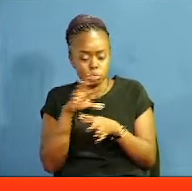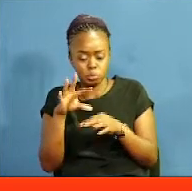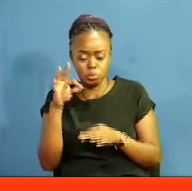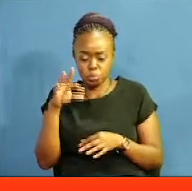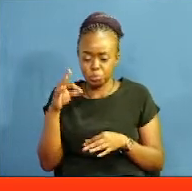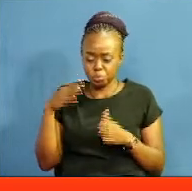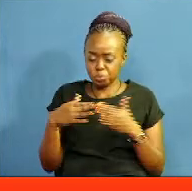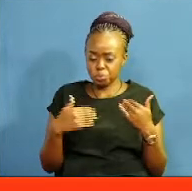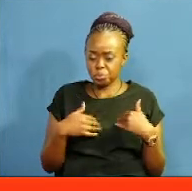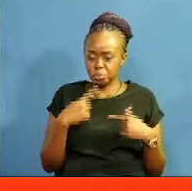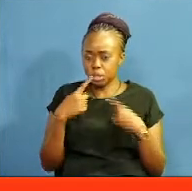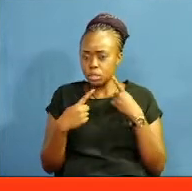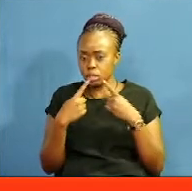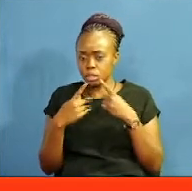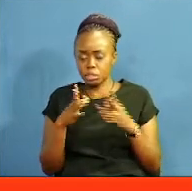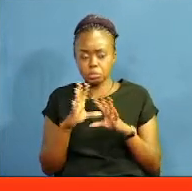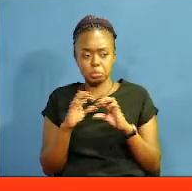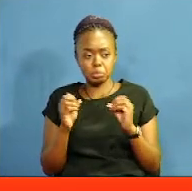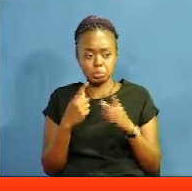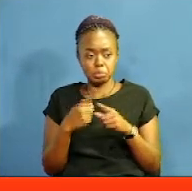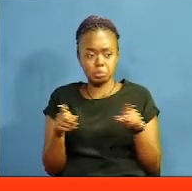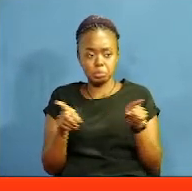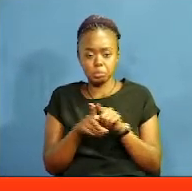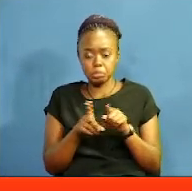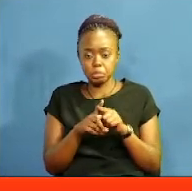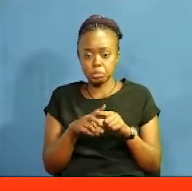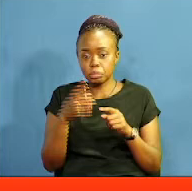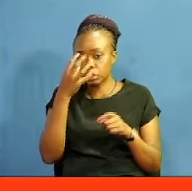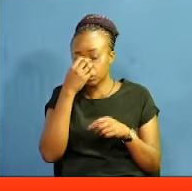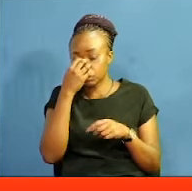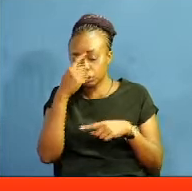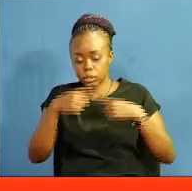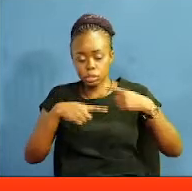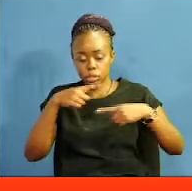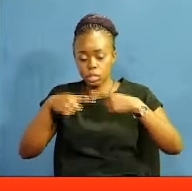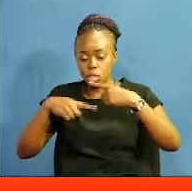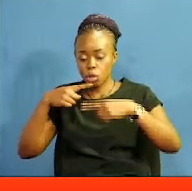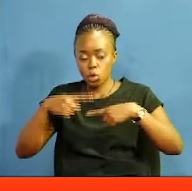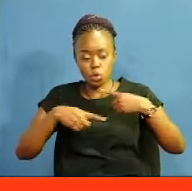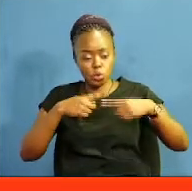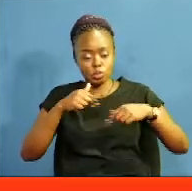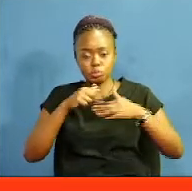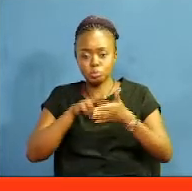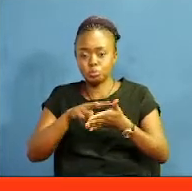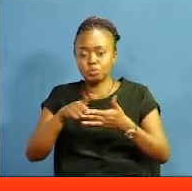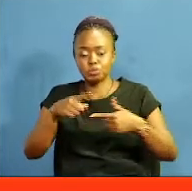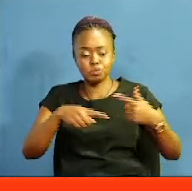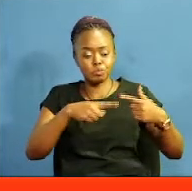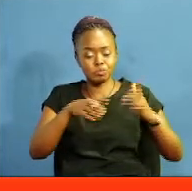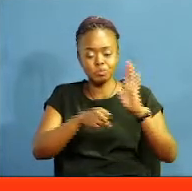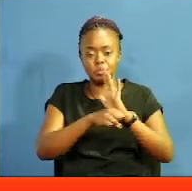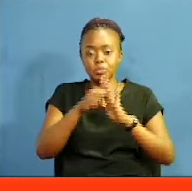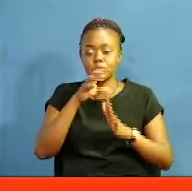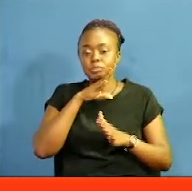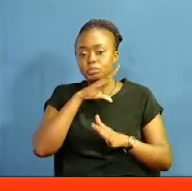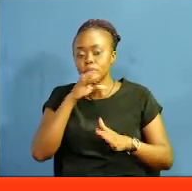I don't find him having the legitimacy to say so. But Wakili, yes. Ruto has been going around, the deputy president, he's been going around with this agenda. Yeah,